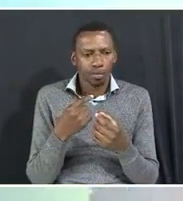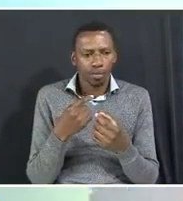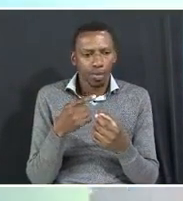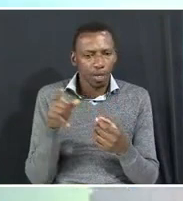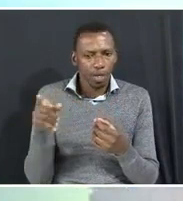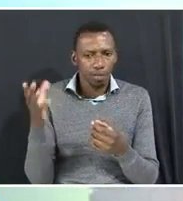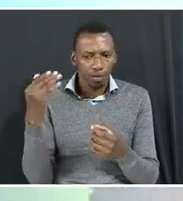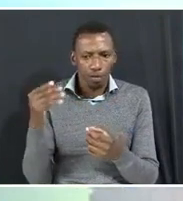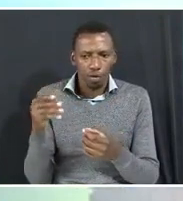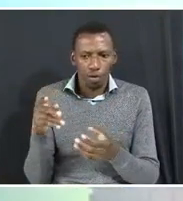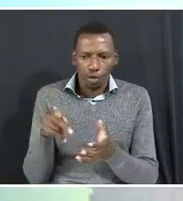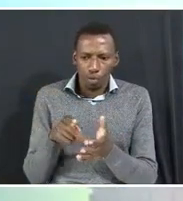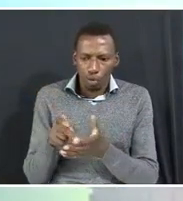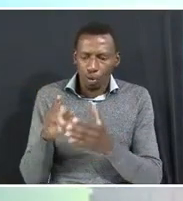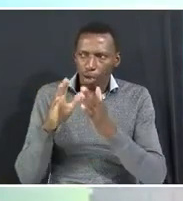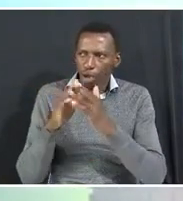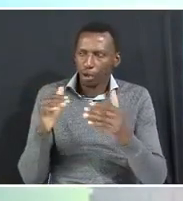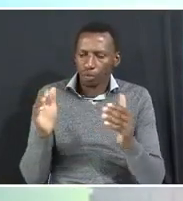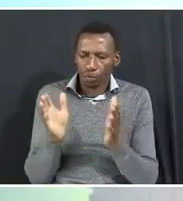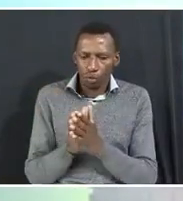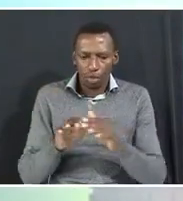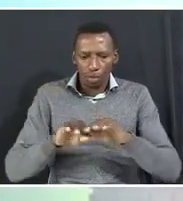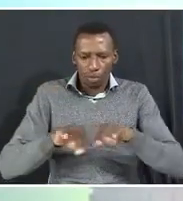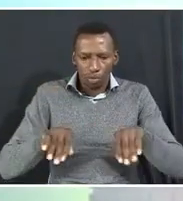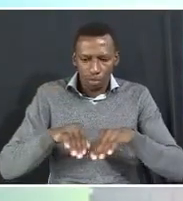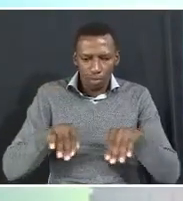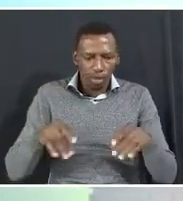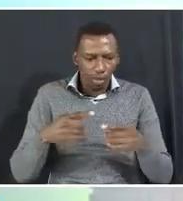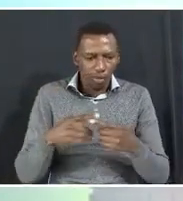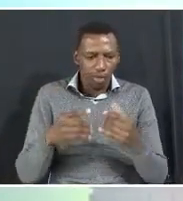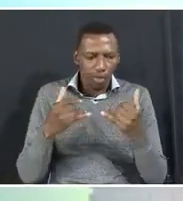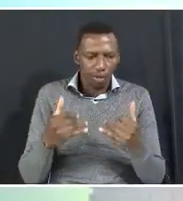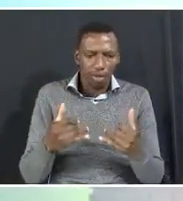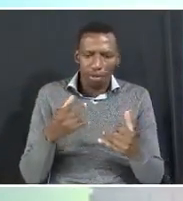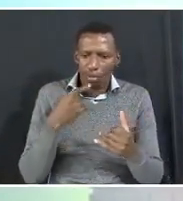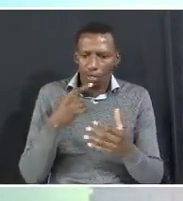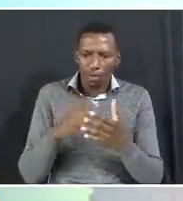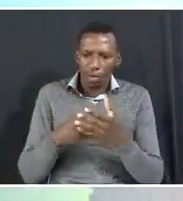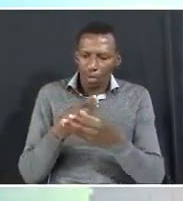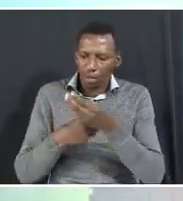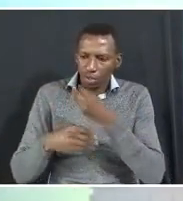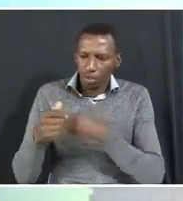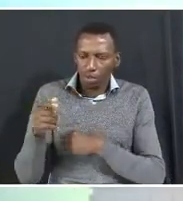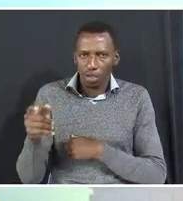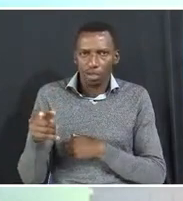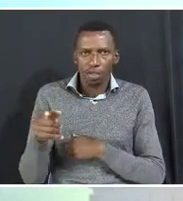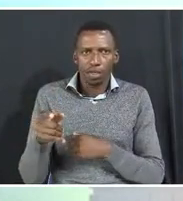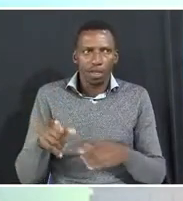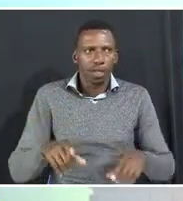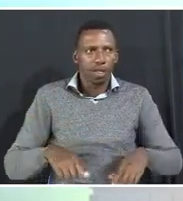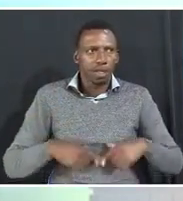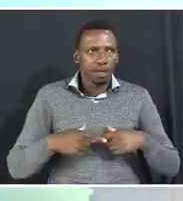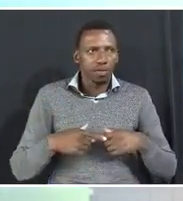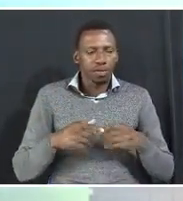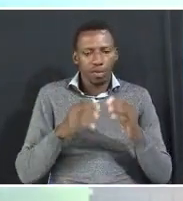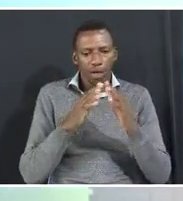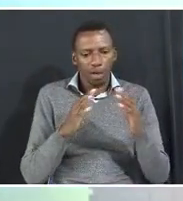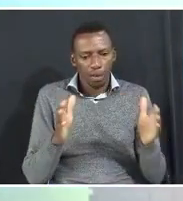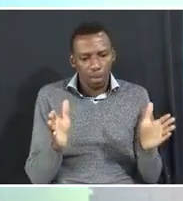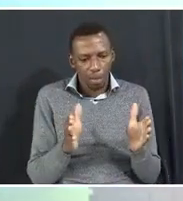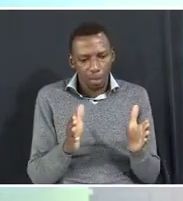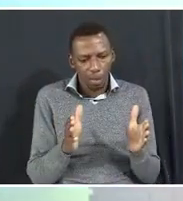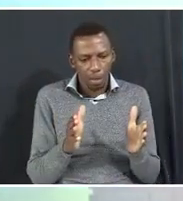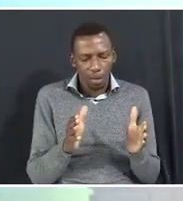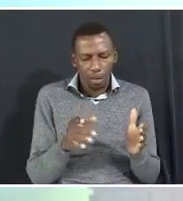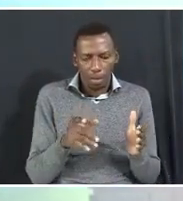bought a house with a swimming pool and all that. But now he said he had sold it and he's staying in a smaller house and he's using part